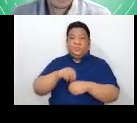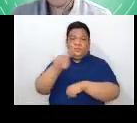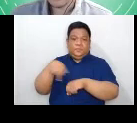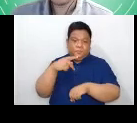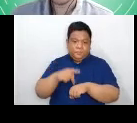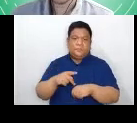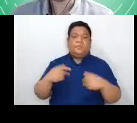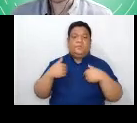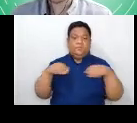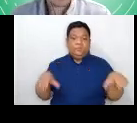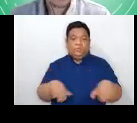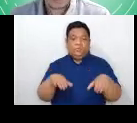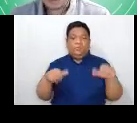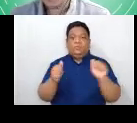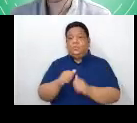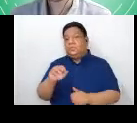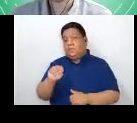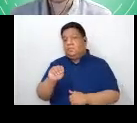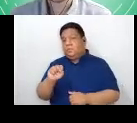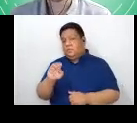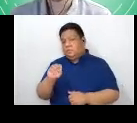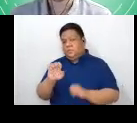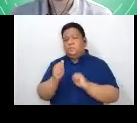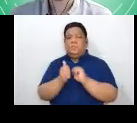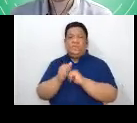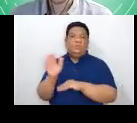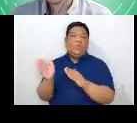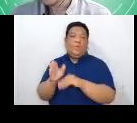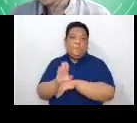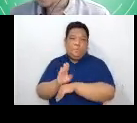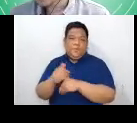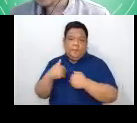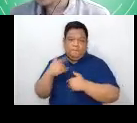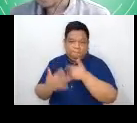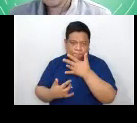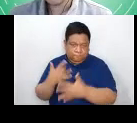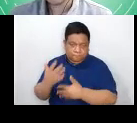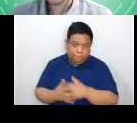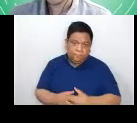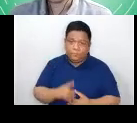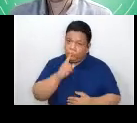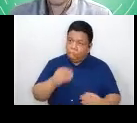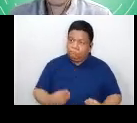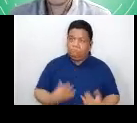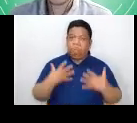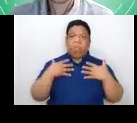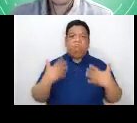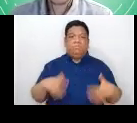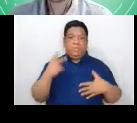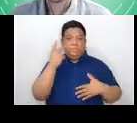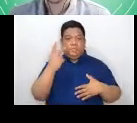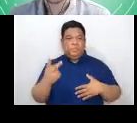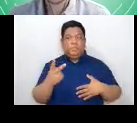work already with MSMEs. They have their own innovations that are out and about. And it's inspiring to see how these